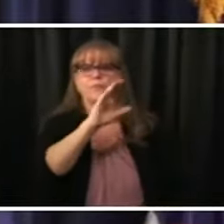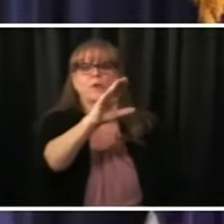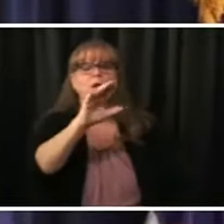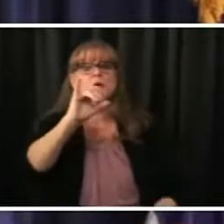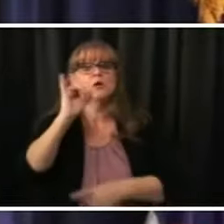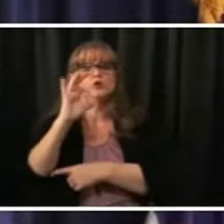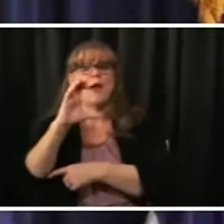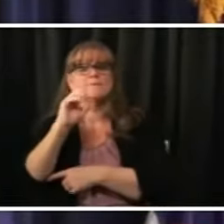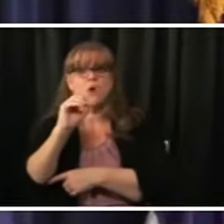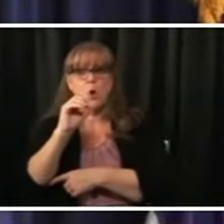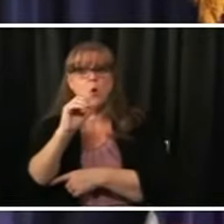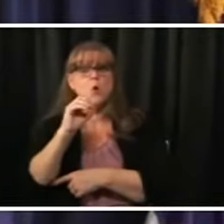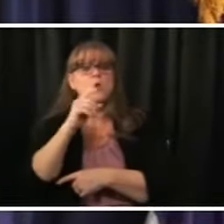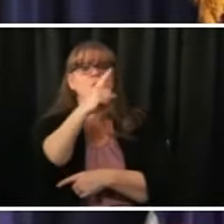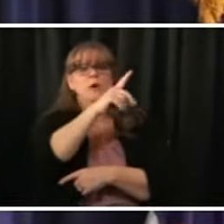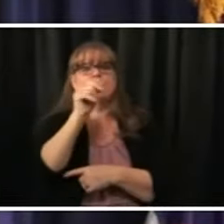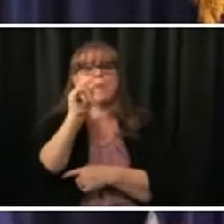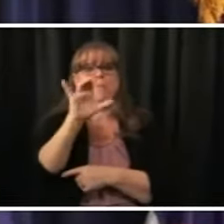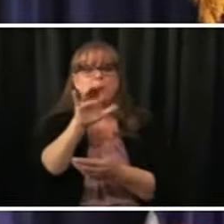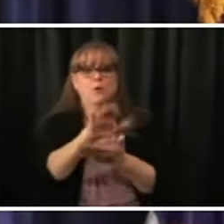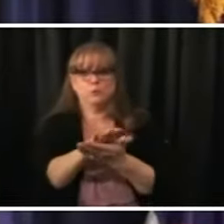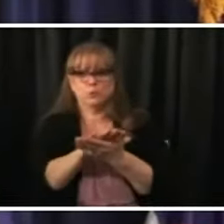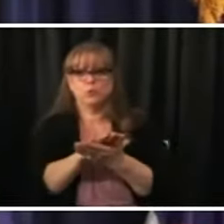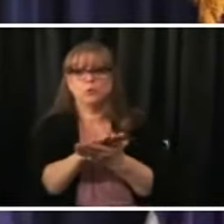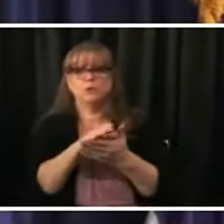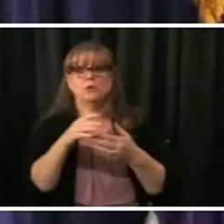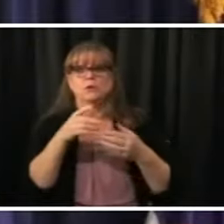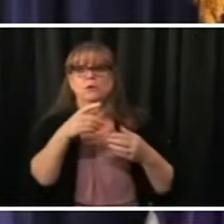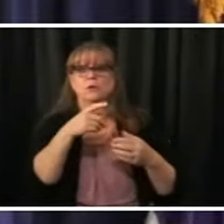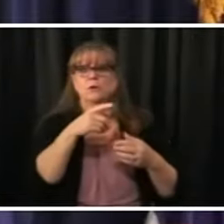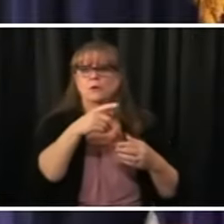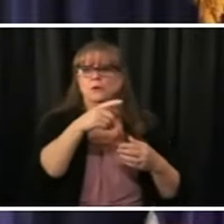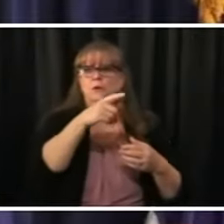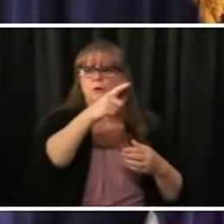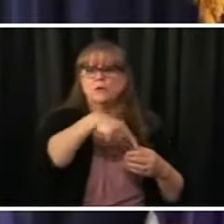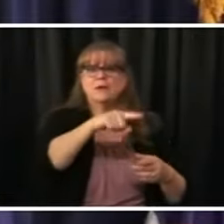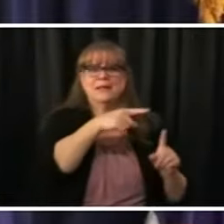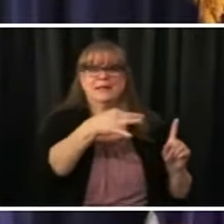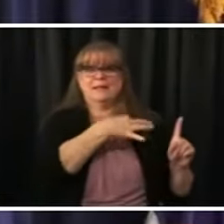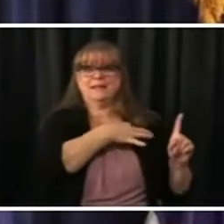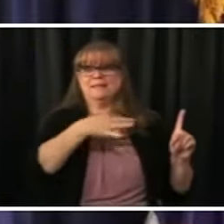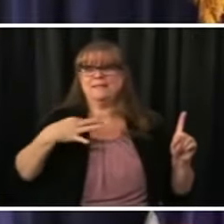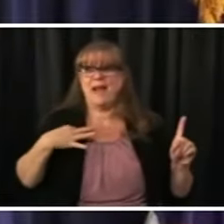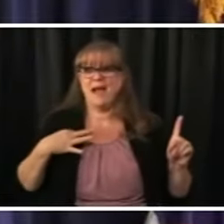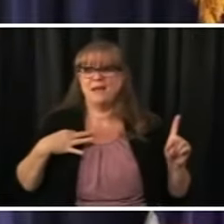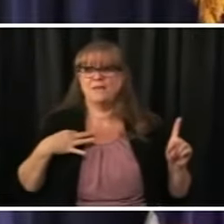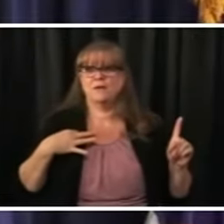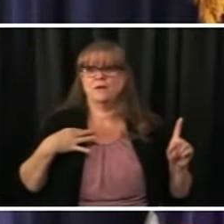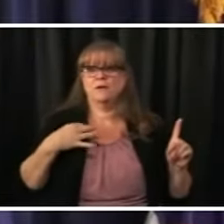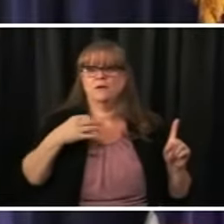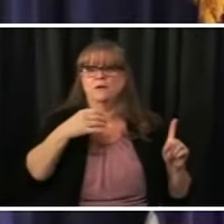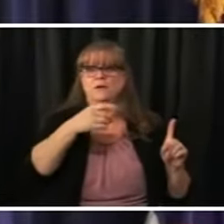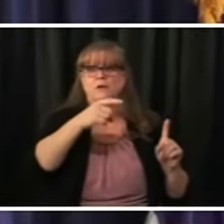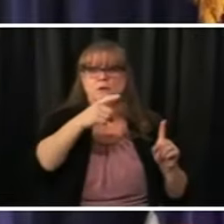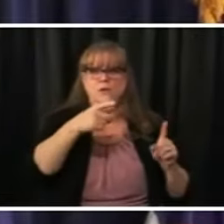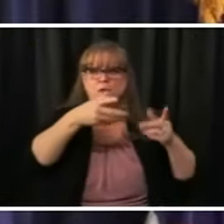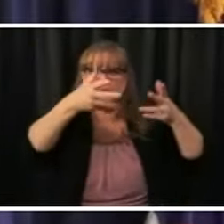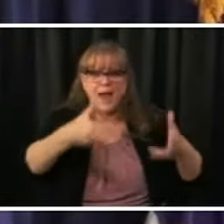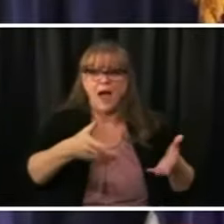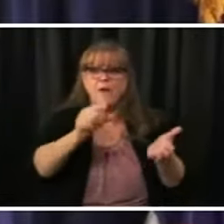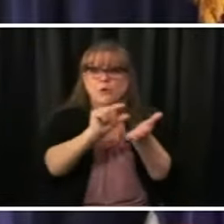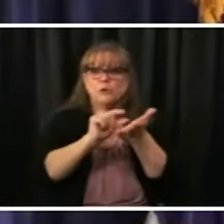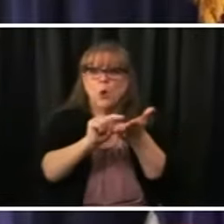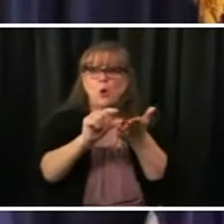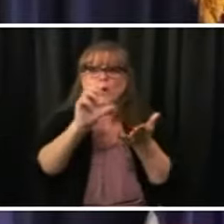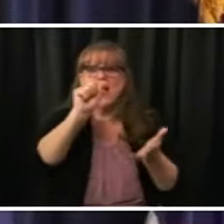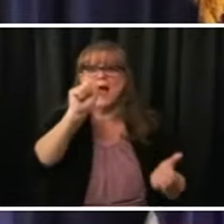14,000 employees about extra doses left over at an SEL health event. And it kind of ended up creating some chaos.